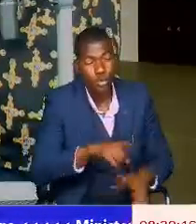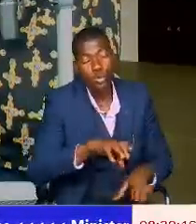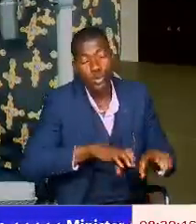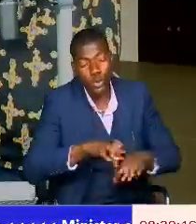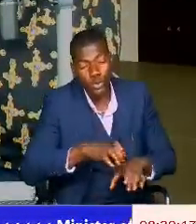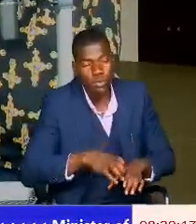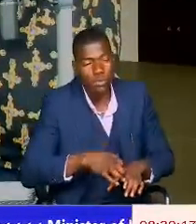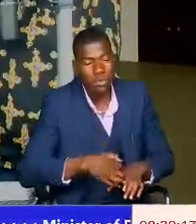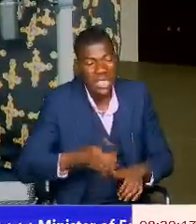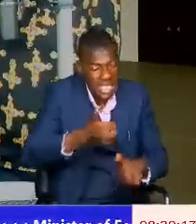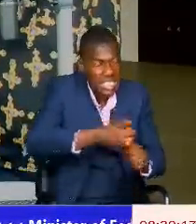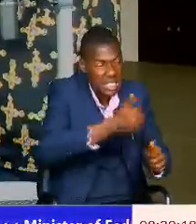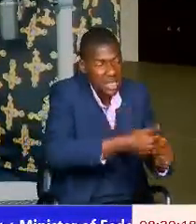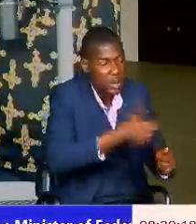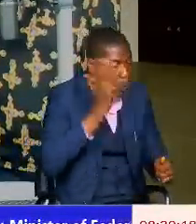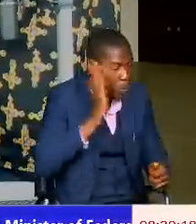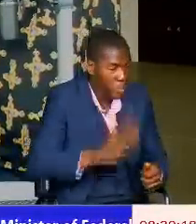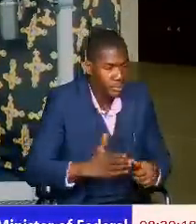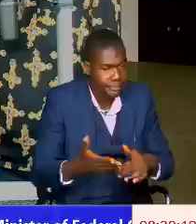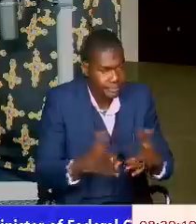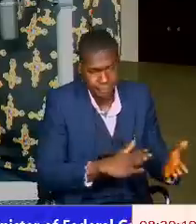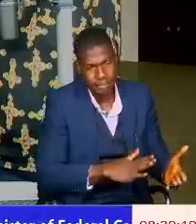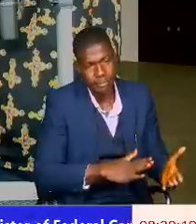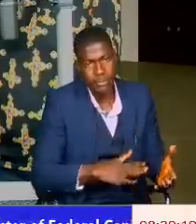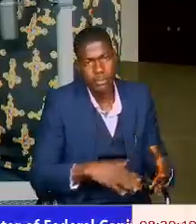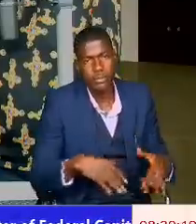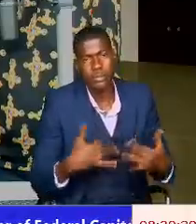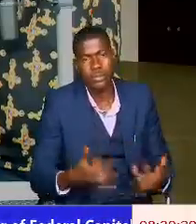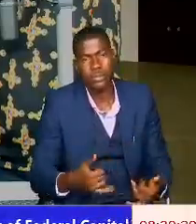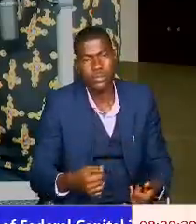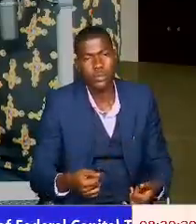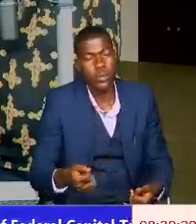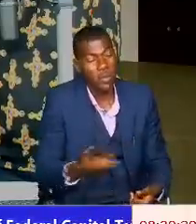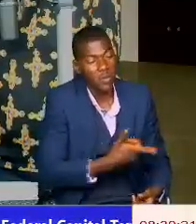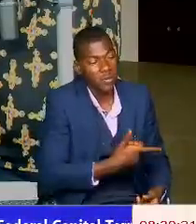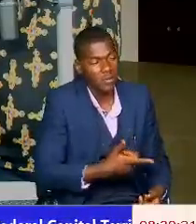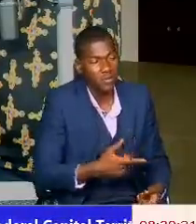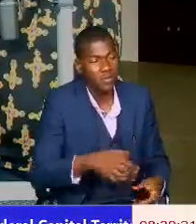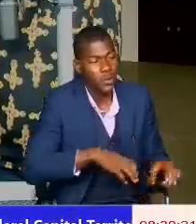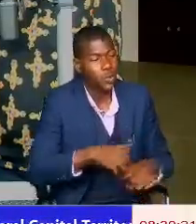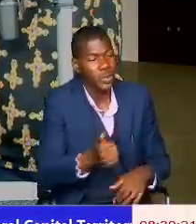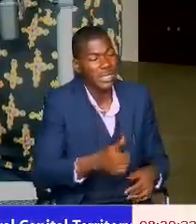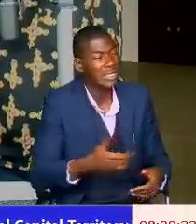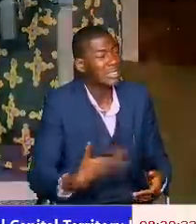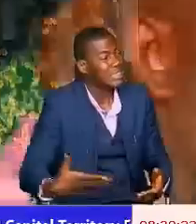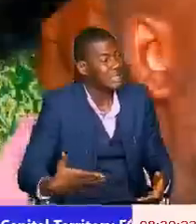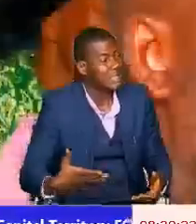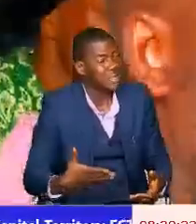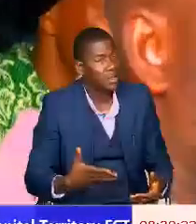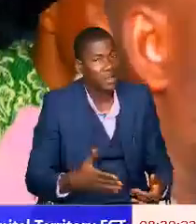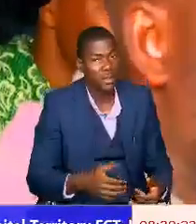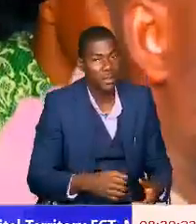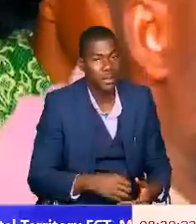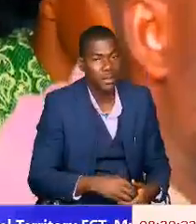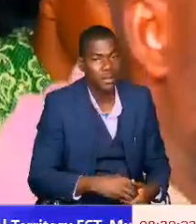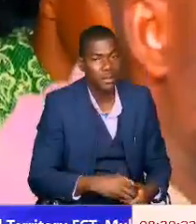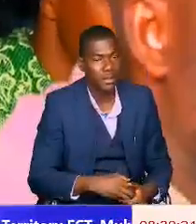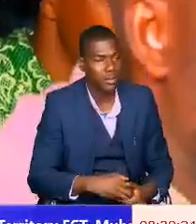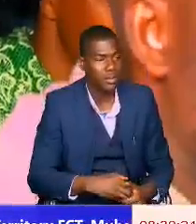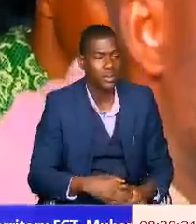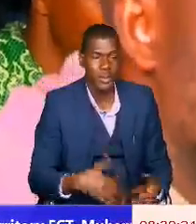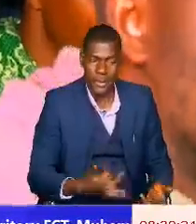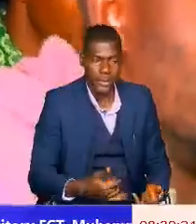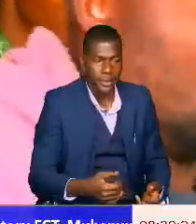am so. And I know say una they hear me. Una cannot do anything. You near me, your mama go burn another